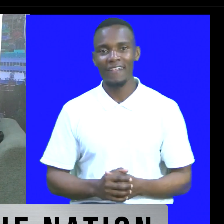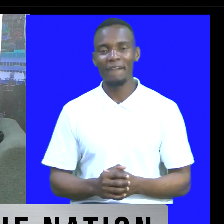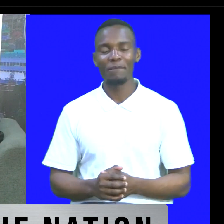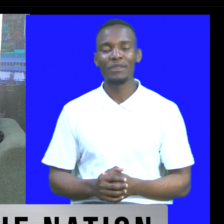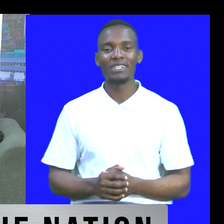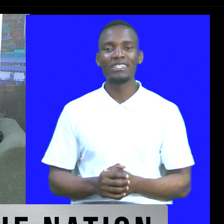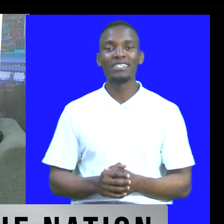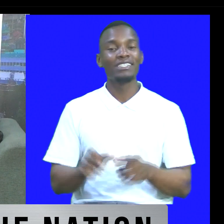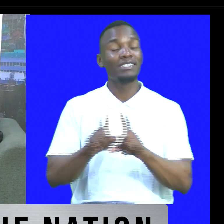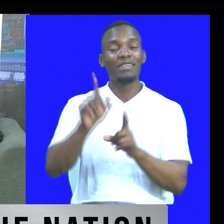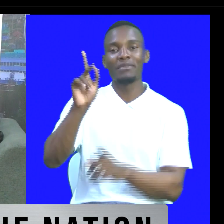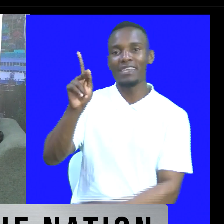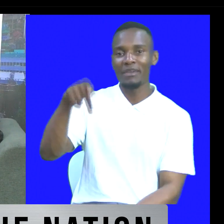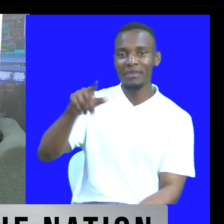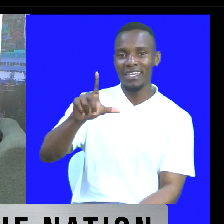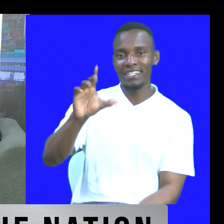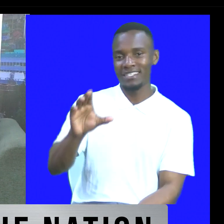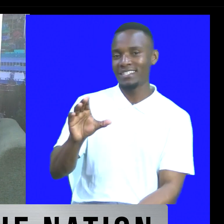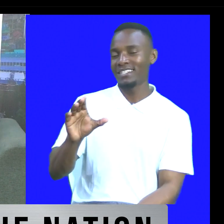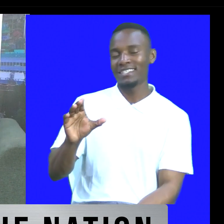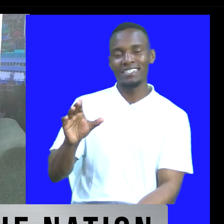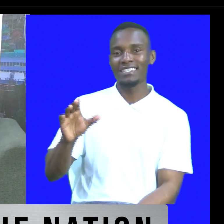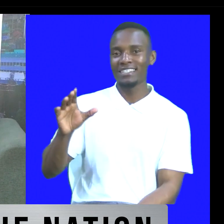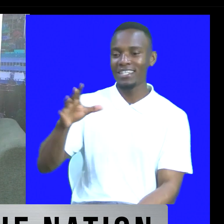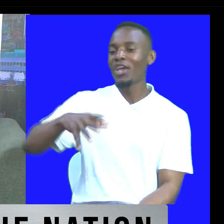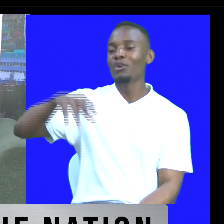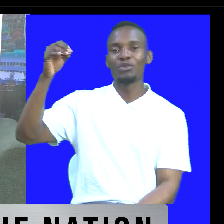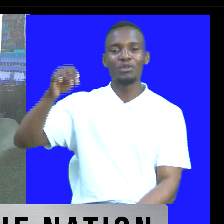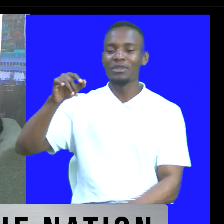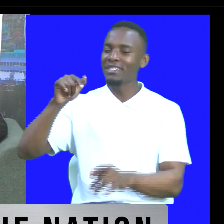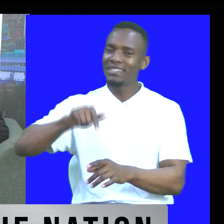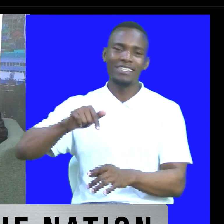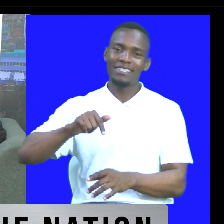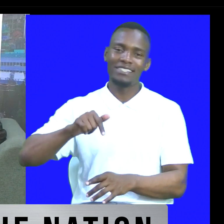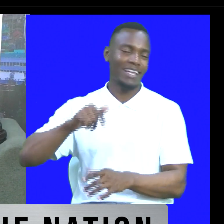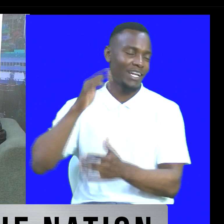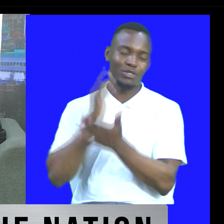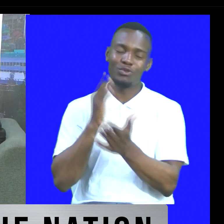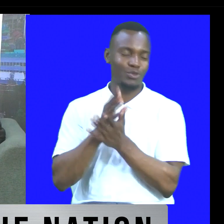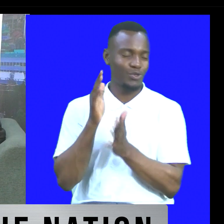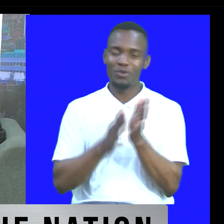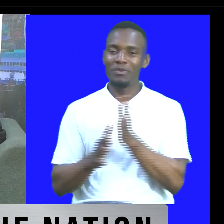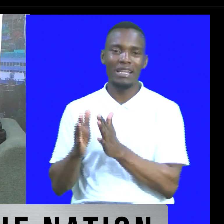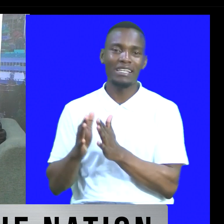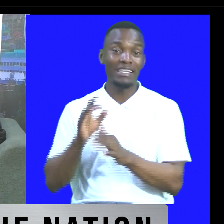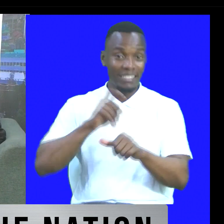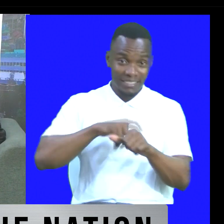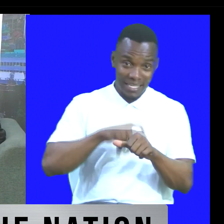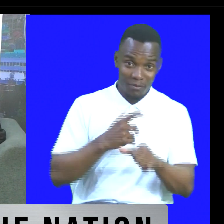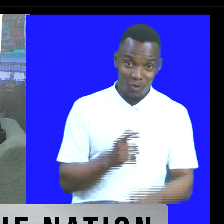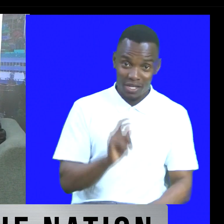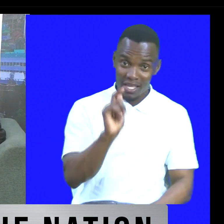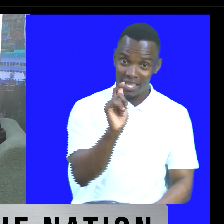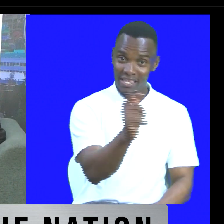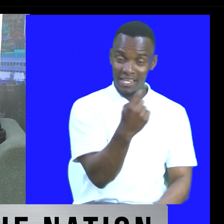off. KPLC. No. There can't be coincidence when Jonah, Kenya is shooting